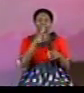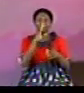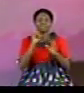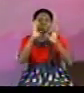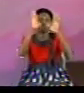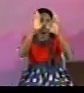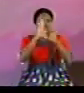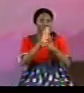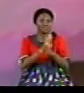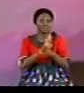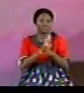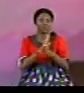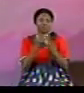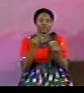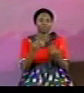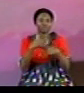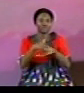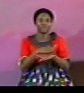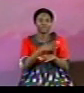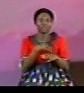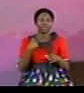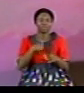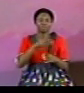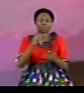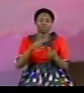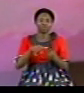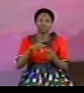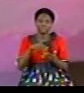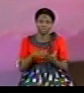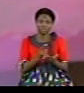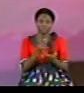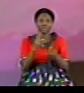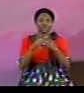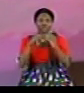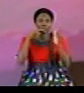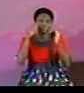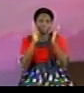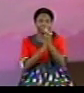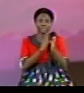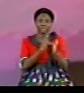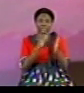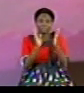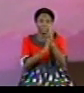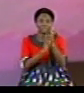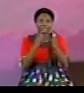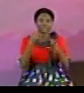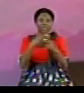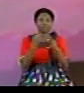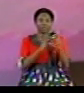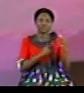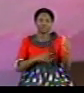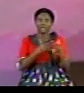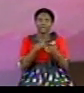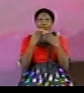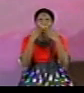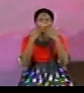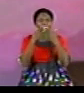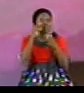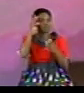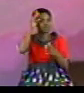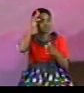we need to rise up to praise the name of the Lord and thank him for his mercy, his